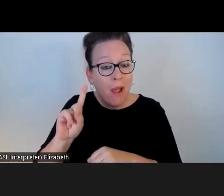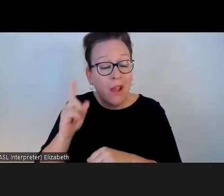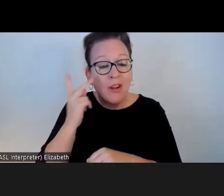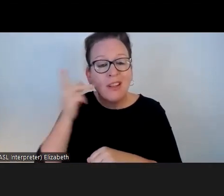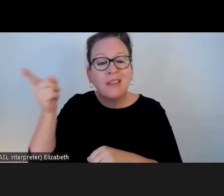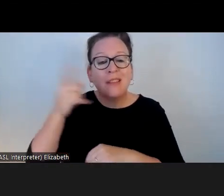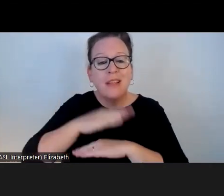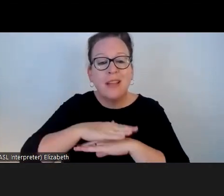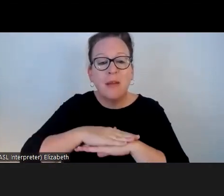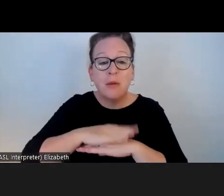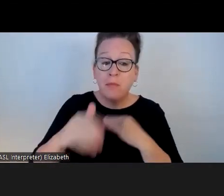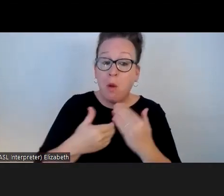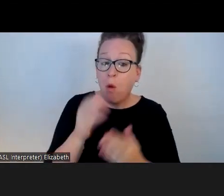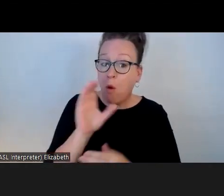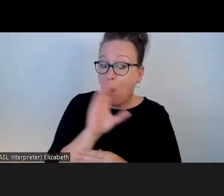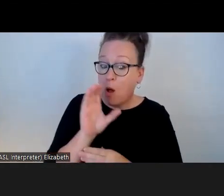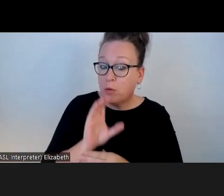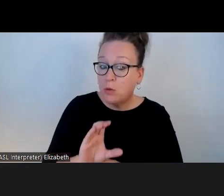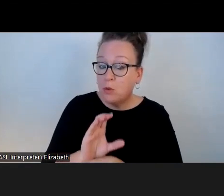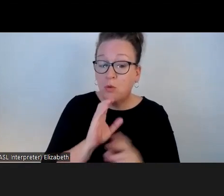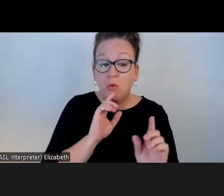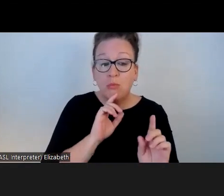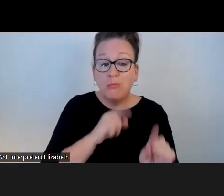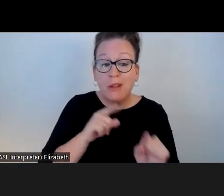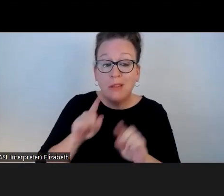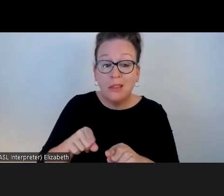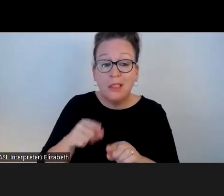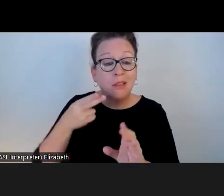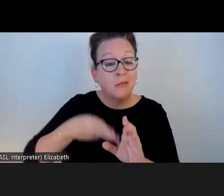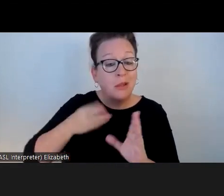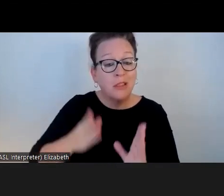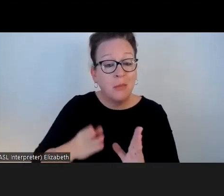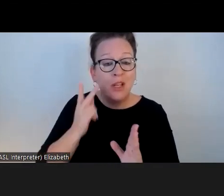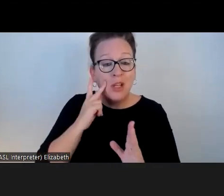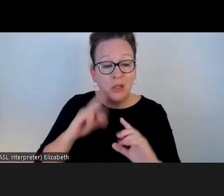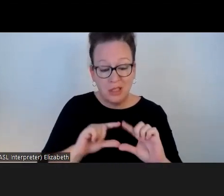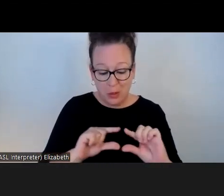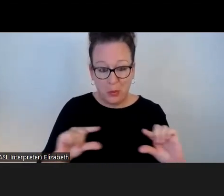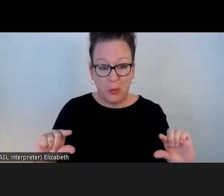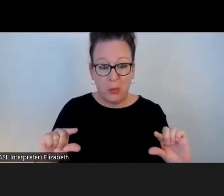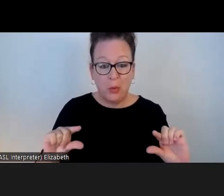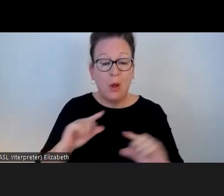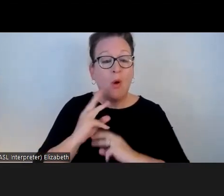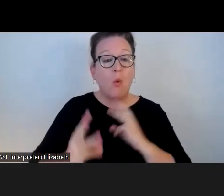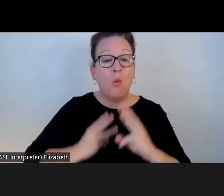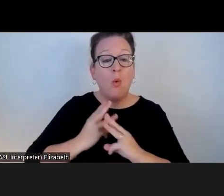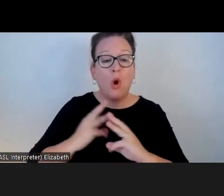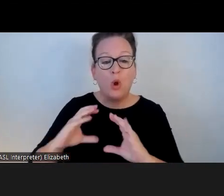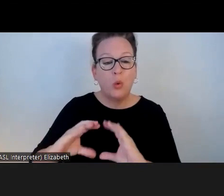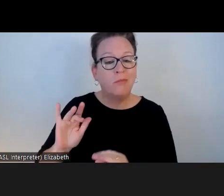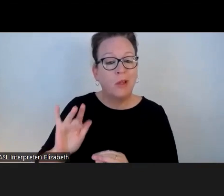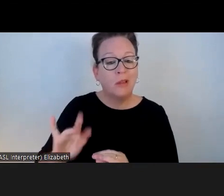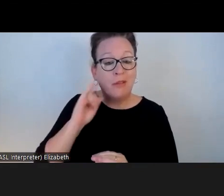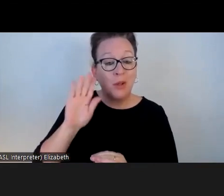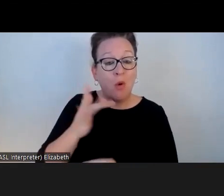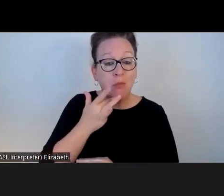Zoom attendees should be able to use the interpretation channels indicated by the globe icon to select your preferred language. English